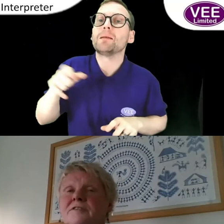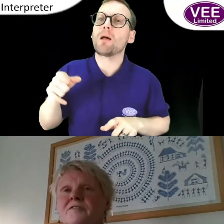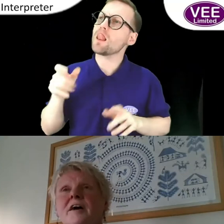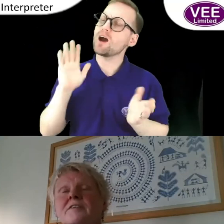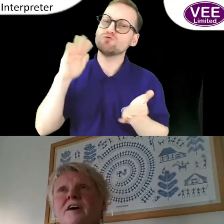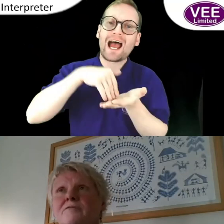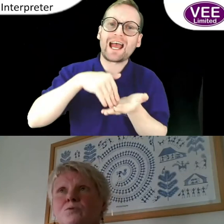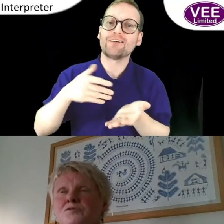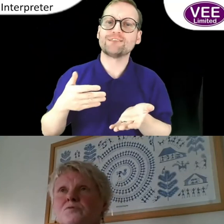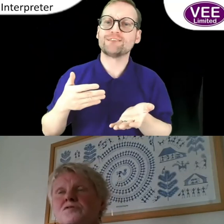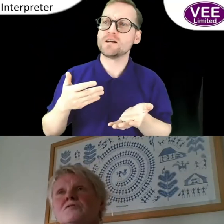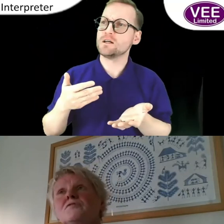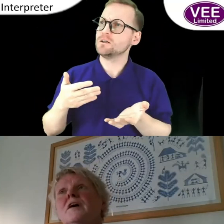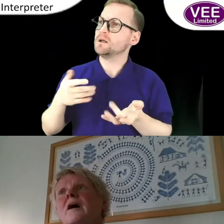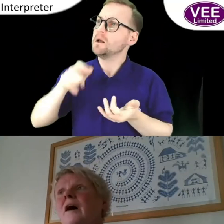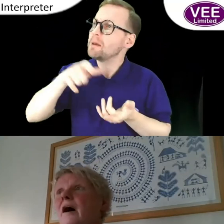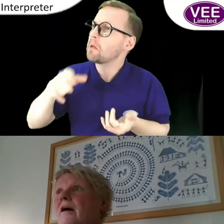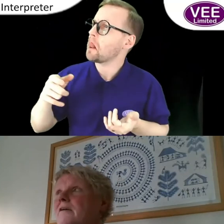arrive and have all sorts